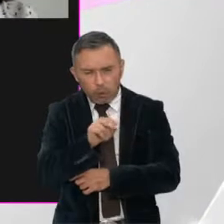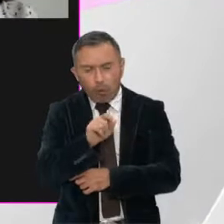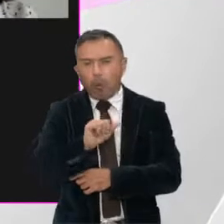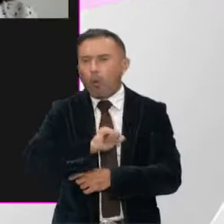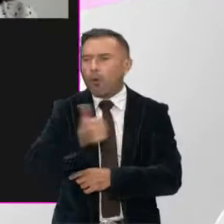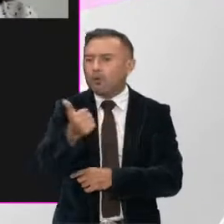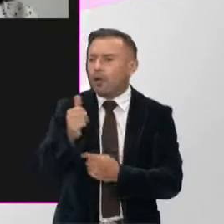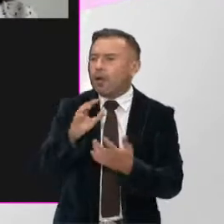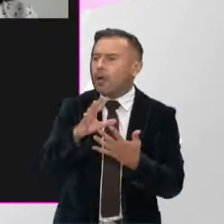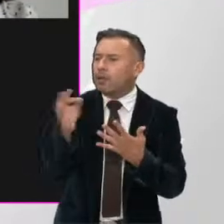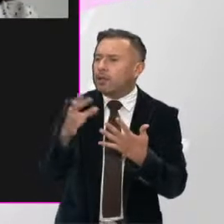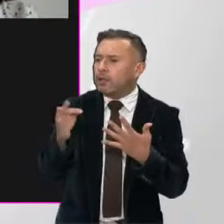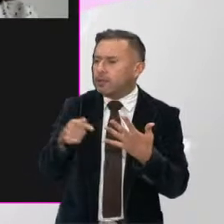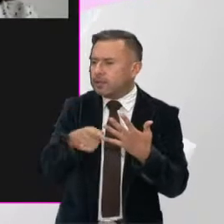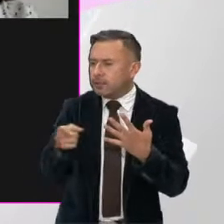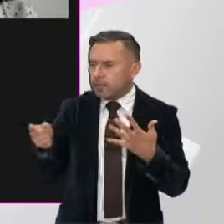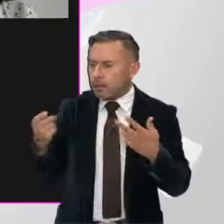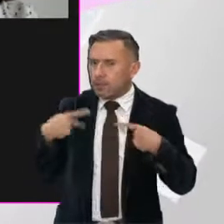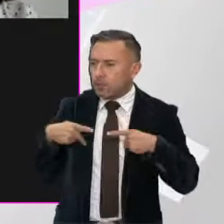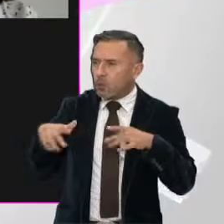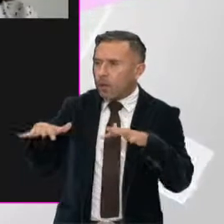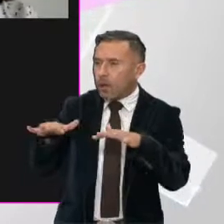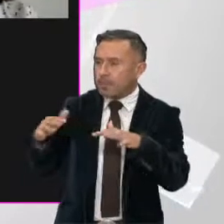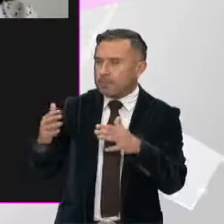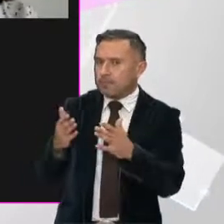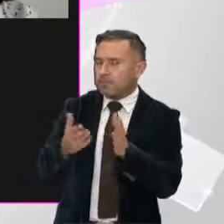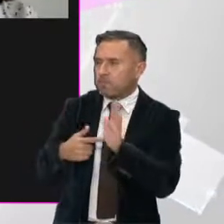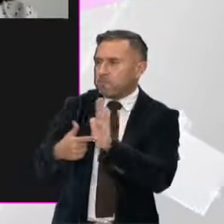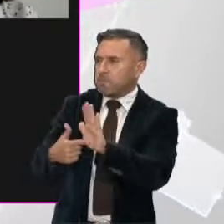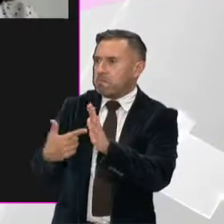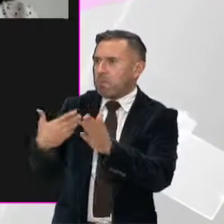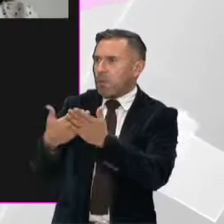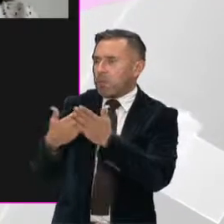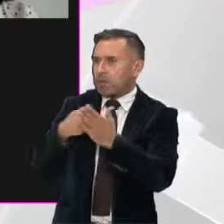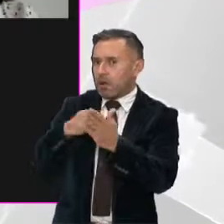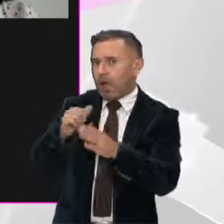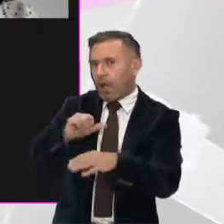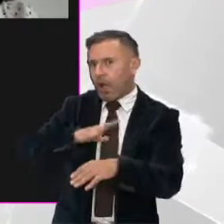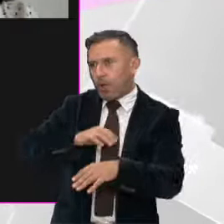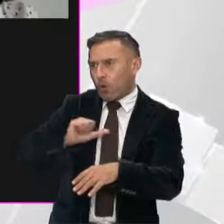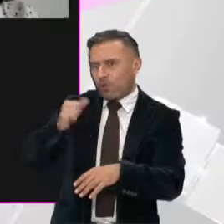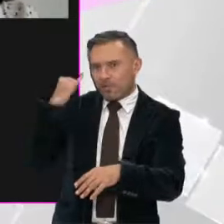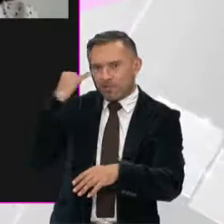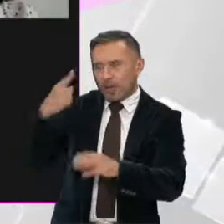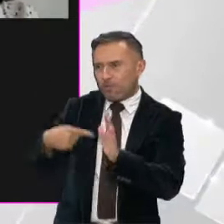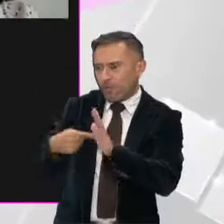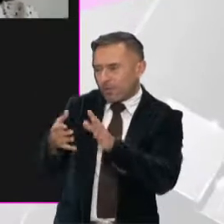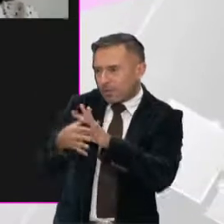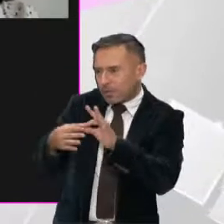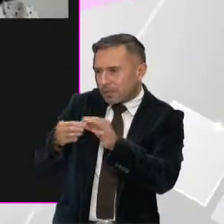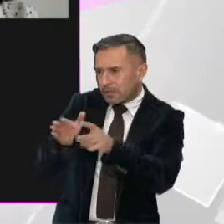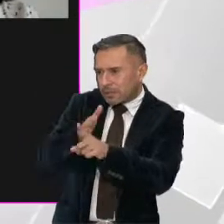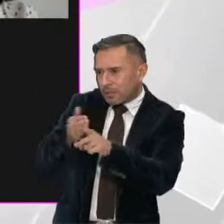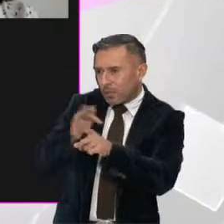some alternatives that are able to attract these citizens towards other